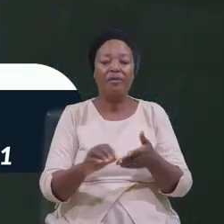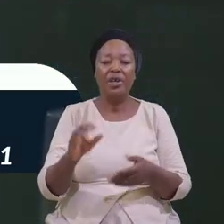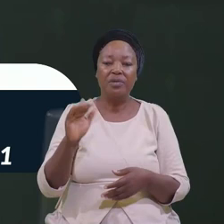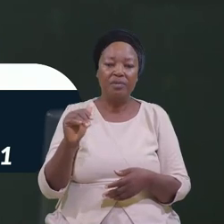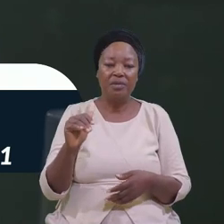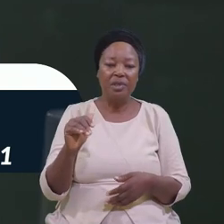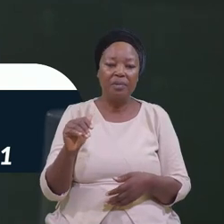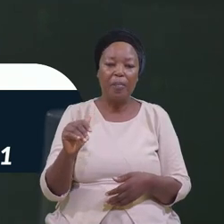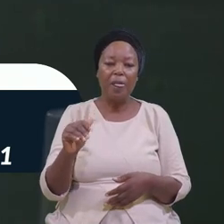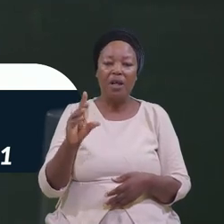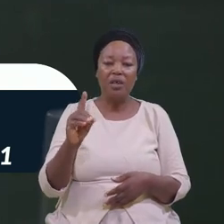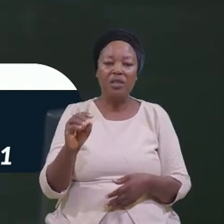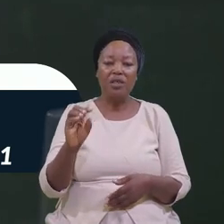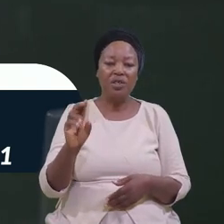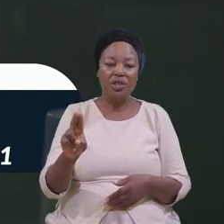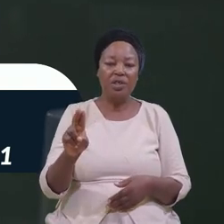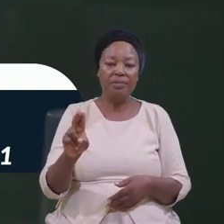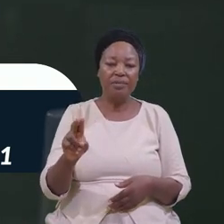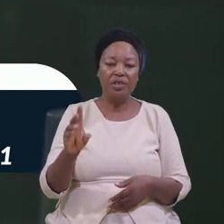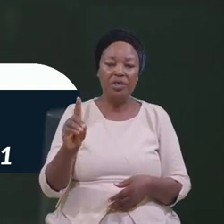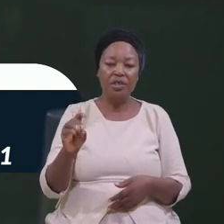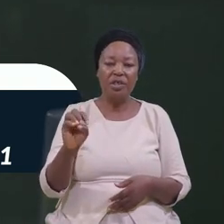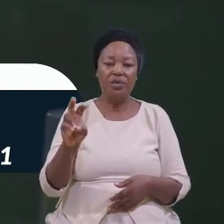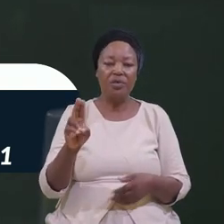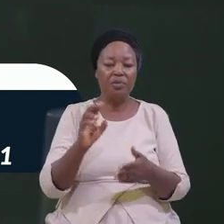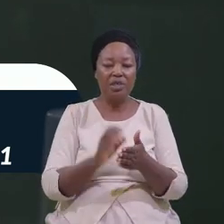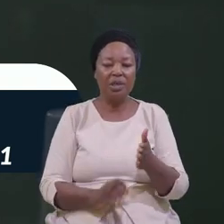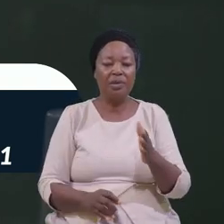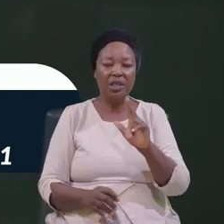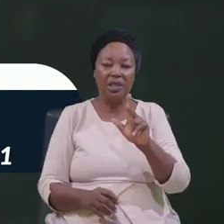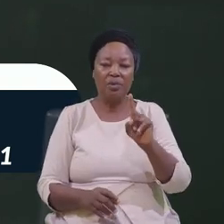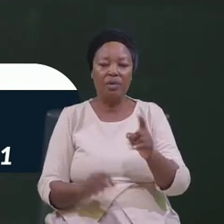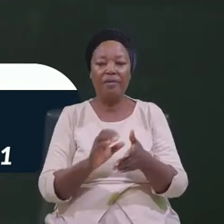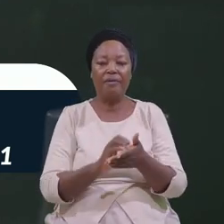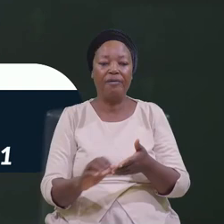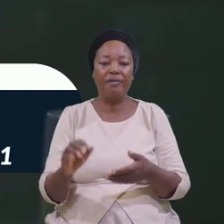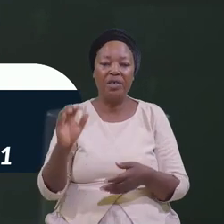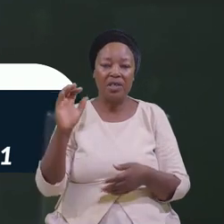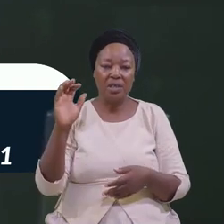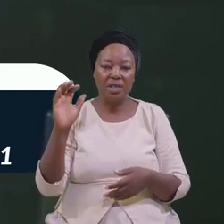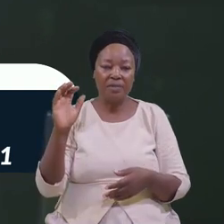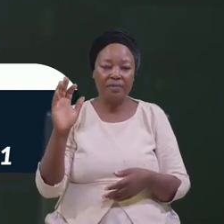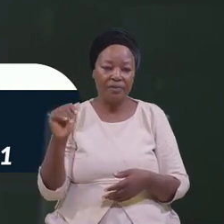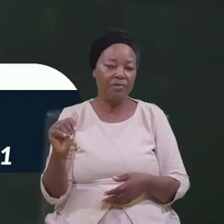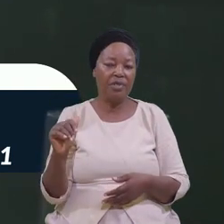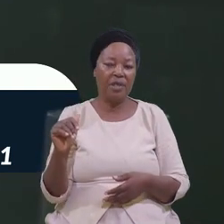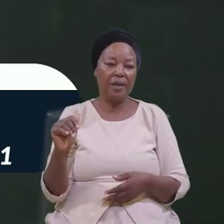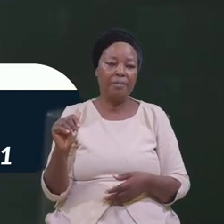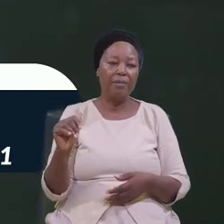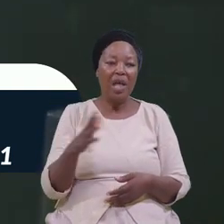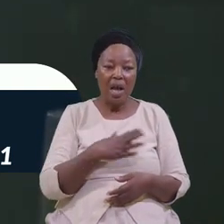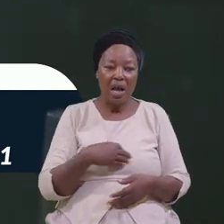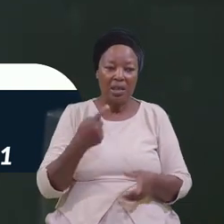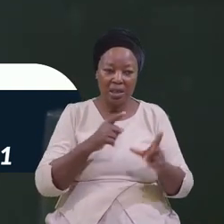chapter 31, looking there at verse 15, and